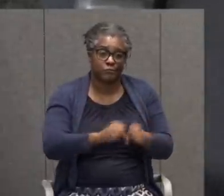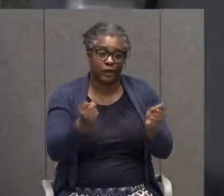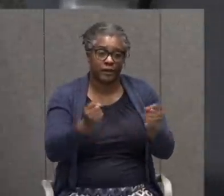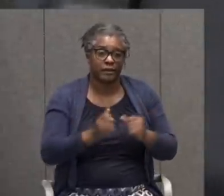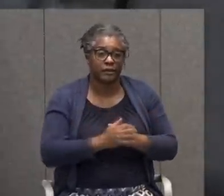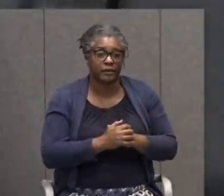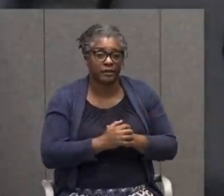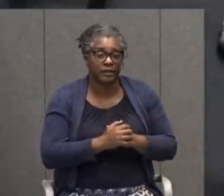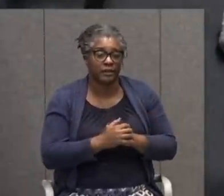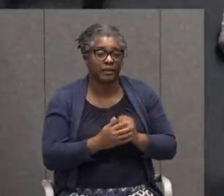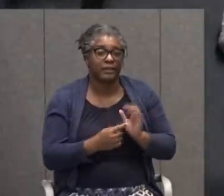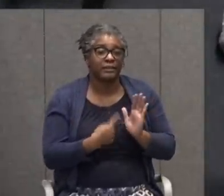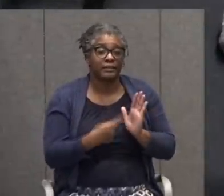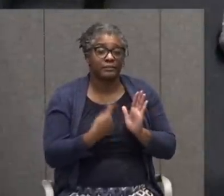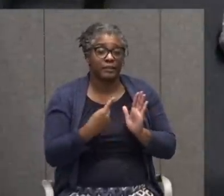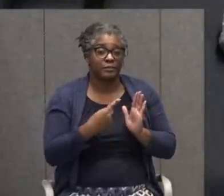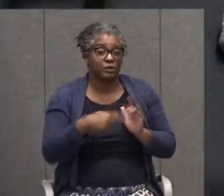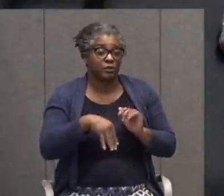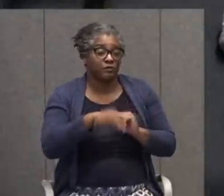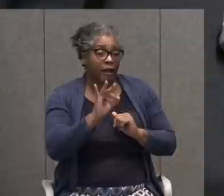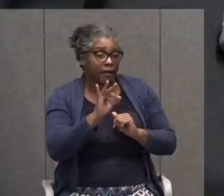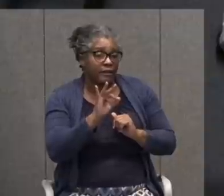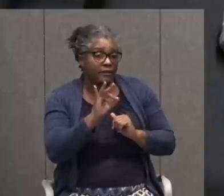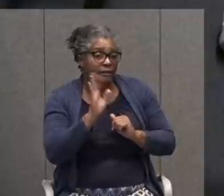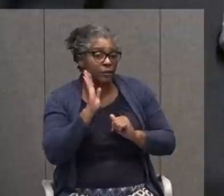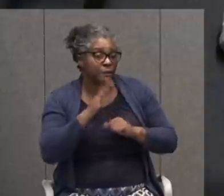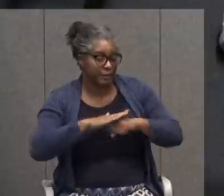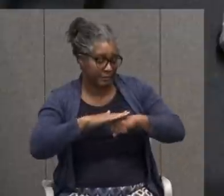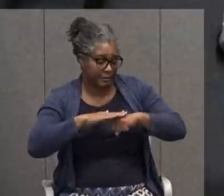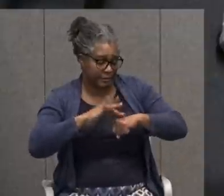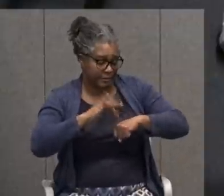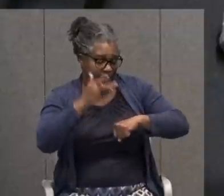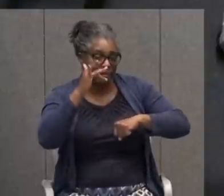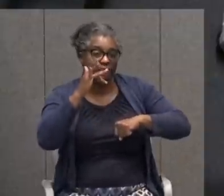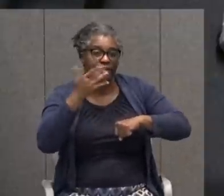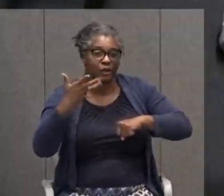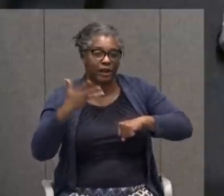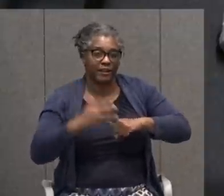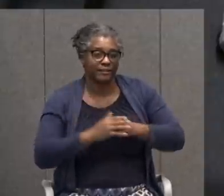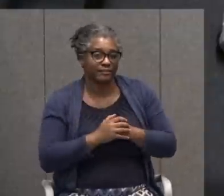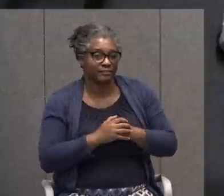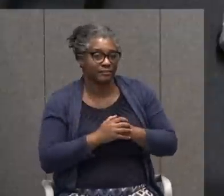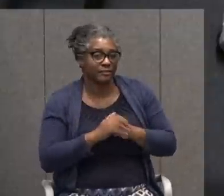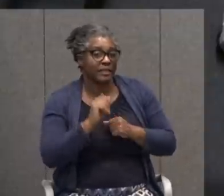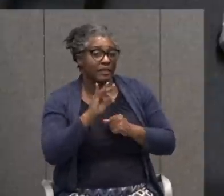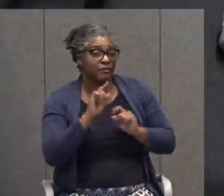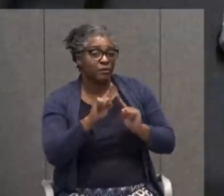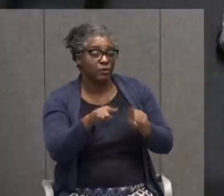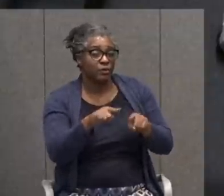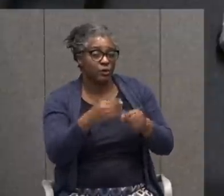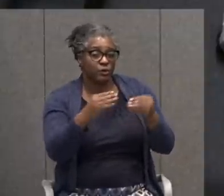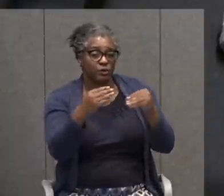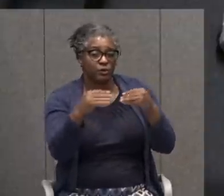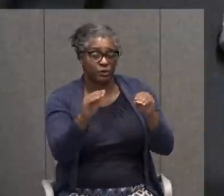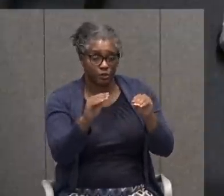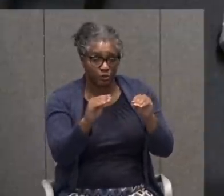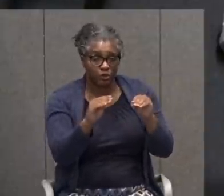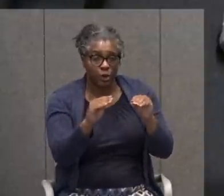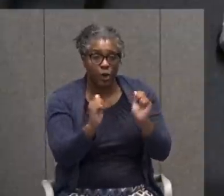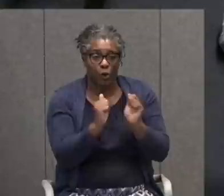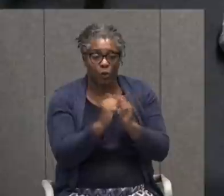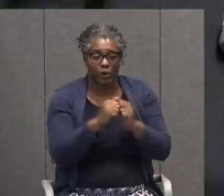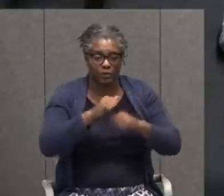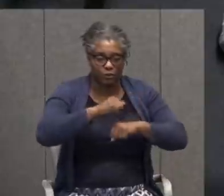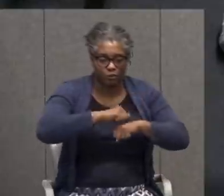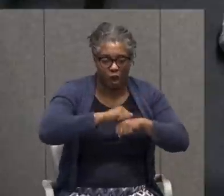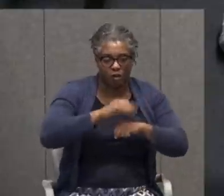find them already polished. And this one, if you've ever been to a shop that collects rocks or other kinds of fossils,